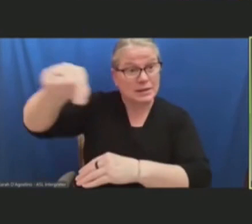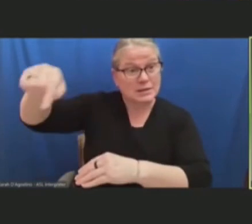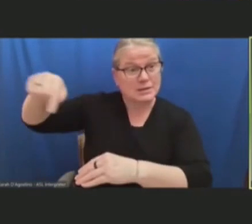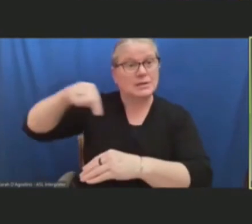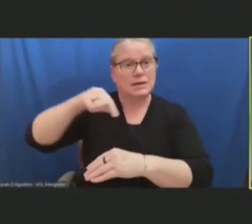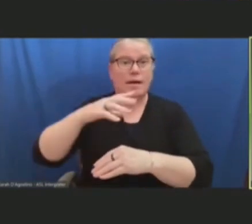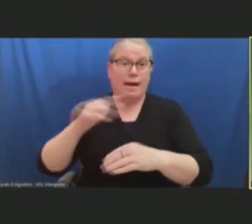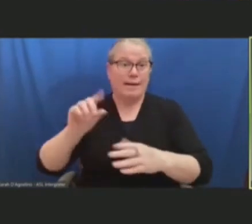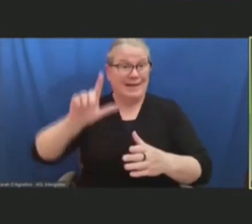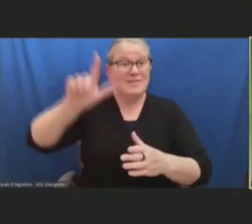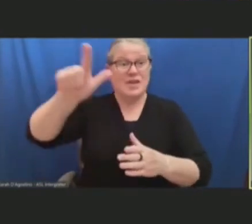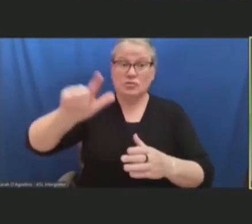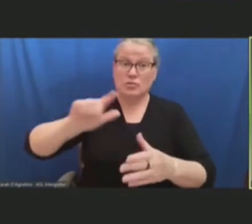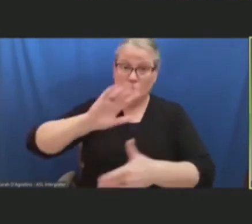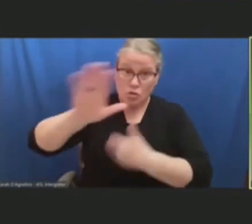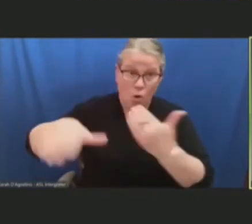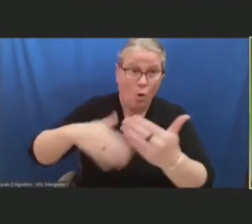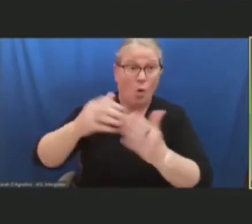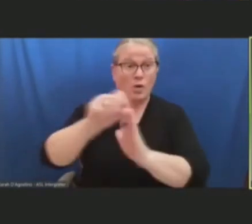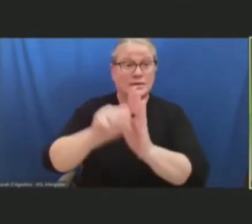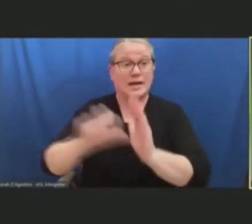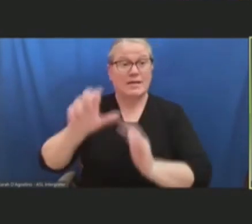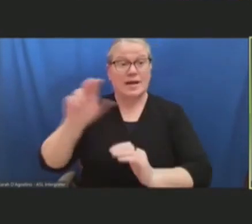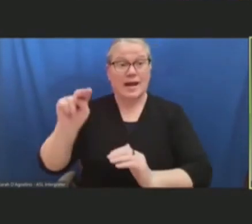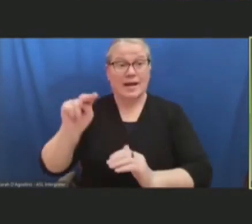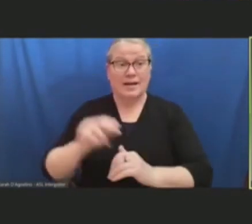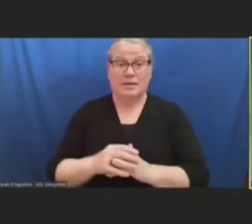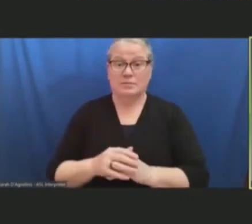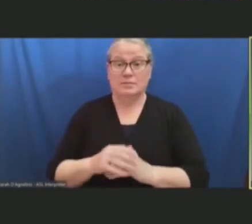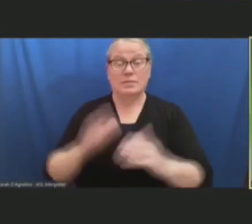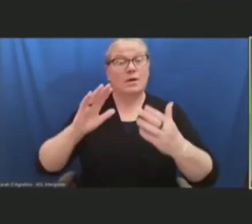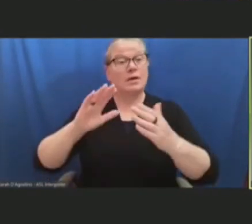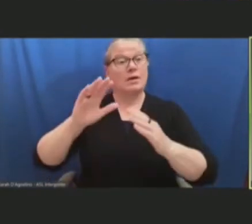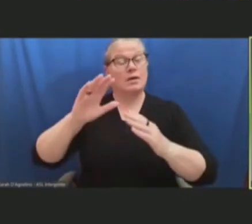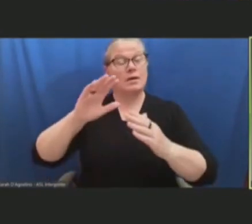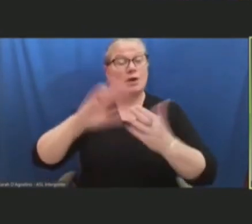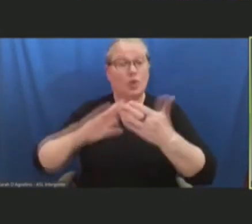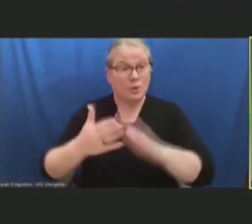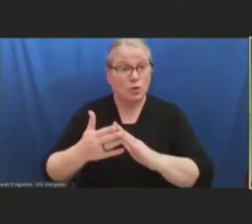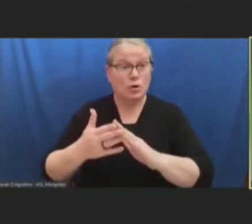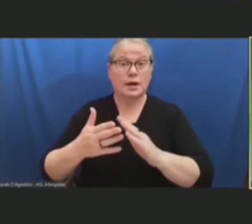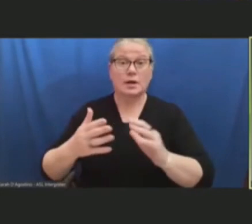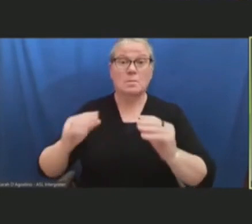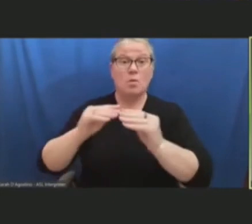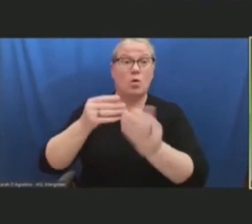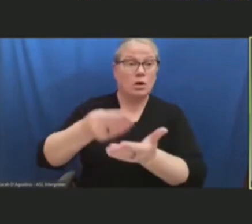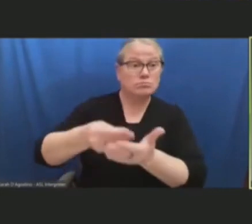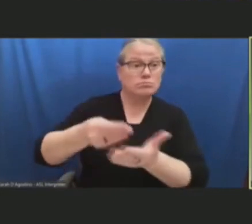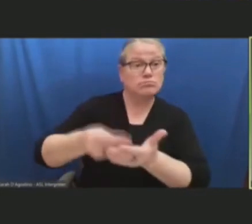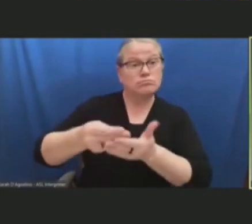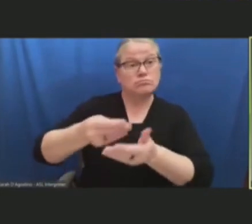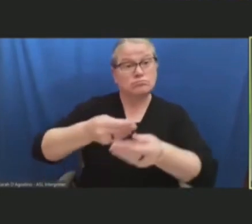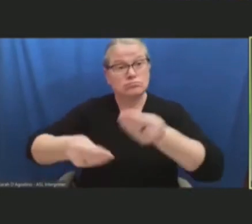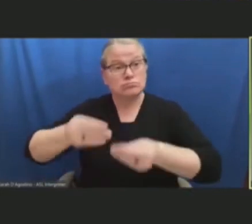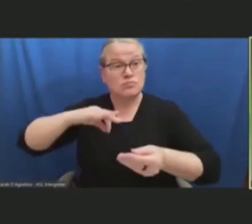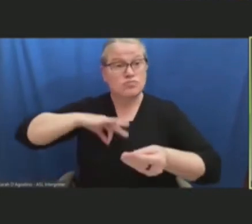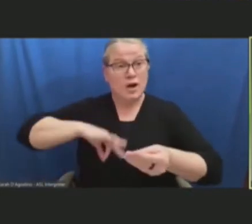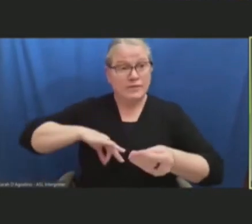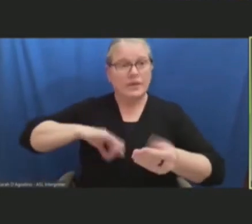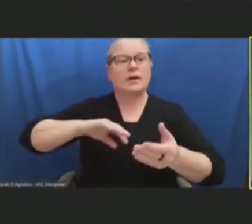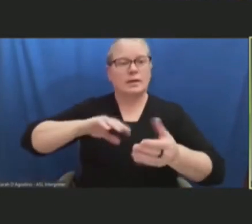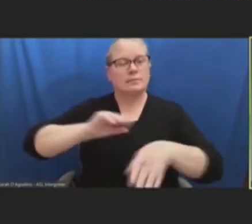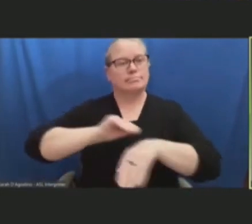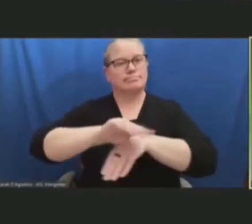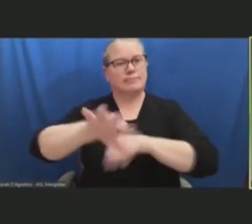Connecticut. A more profitable community is a more profitable state. And it all starts with, I believe, the education. Education